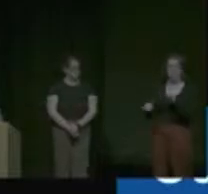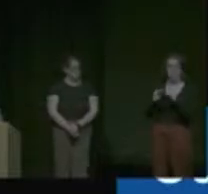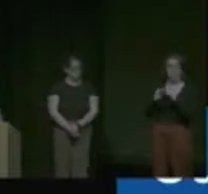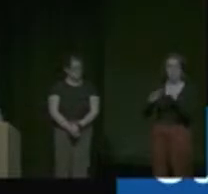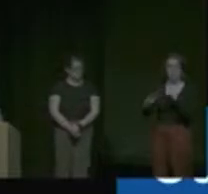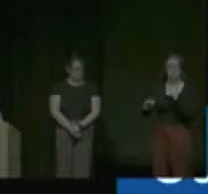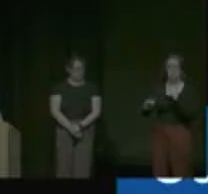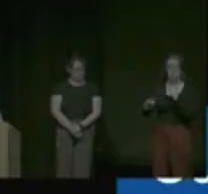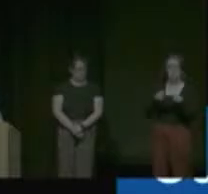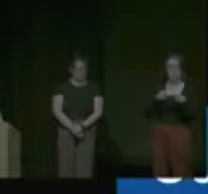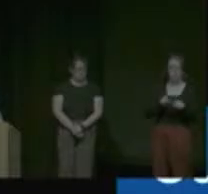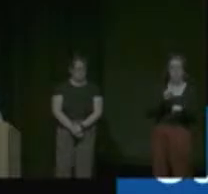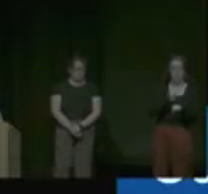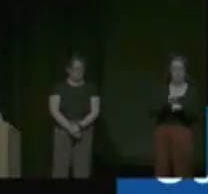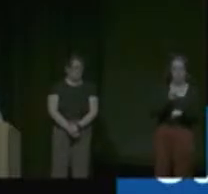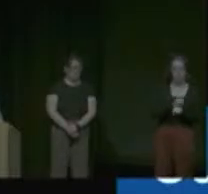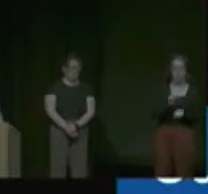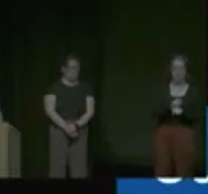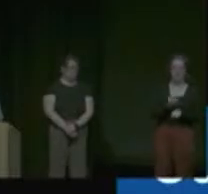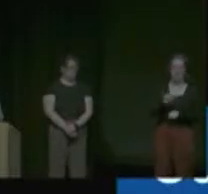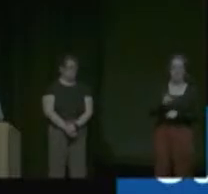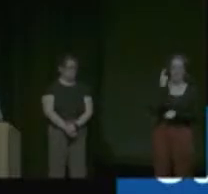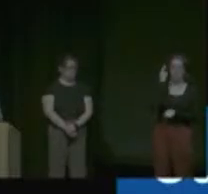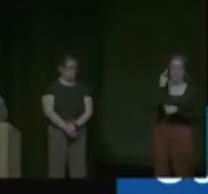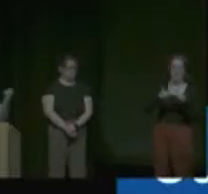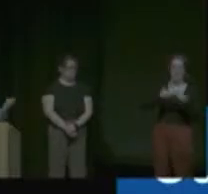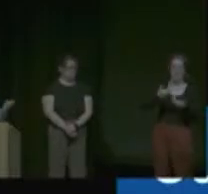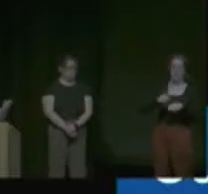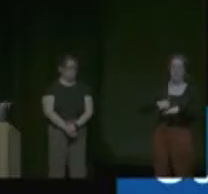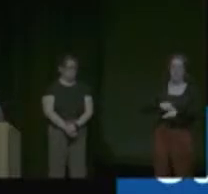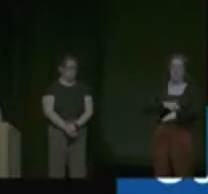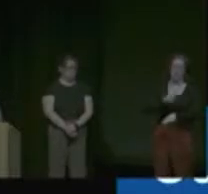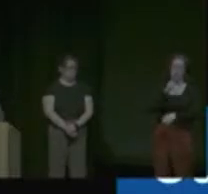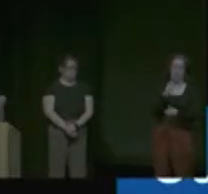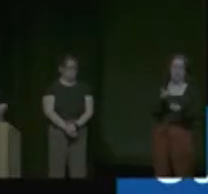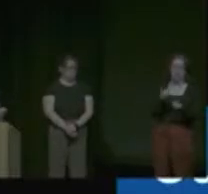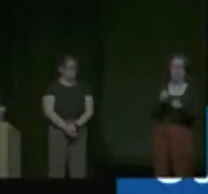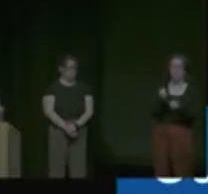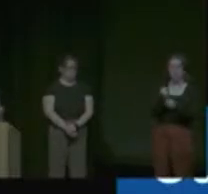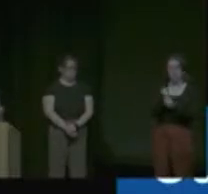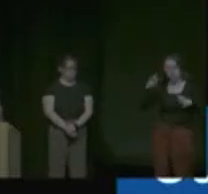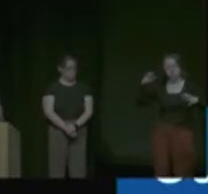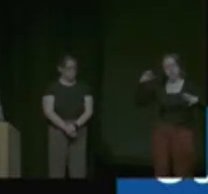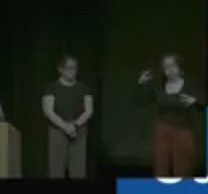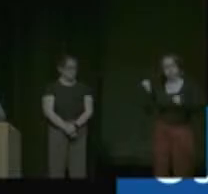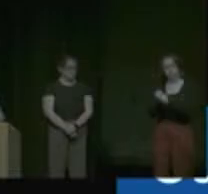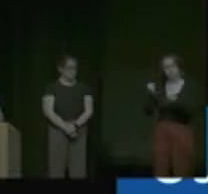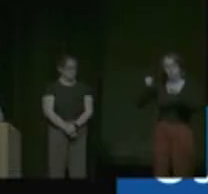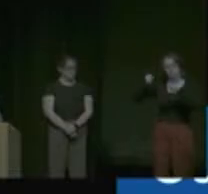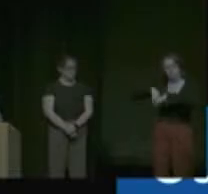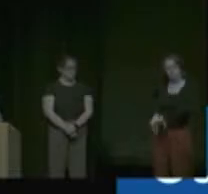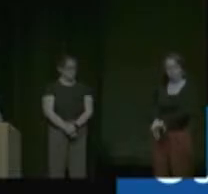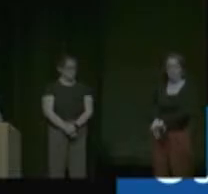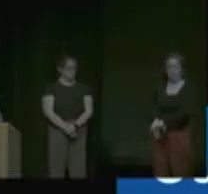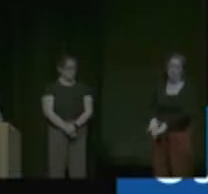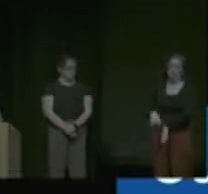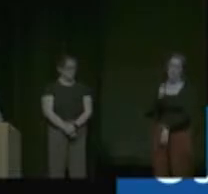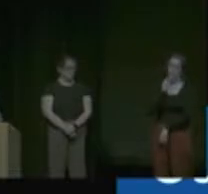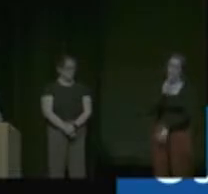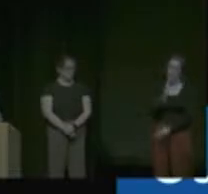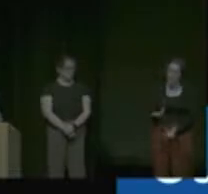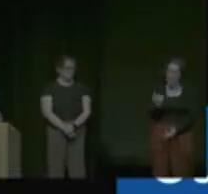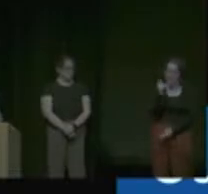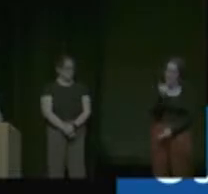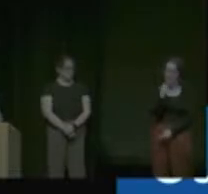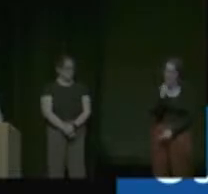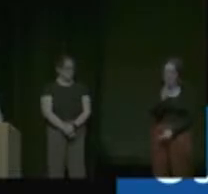So that's why that process is so slow. We're not just taking dynamite and blowing up the dam, which would be pretty cool, but we're